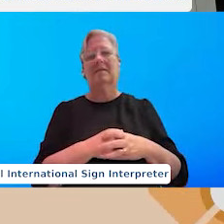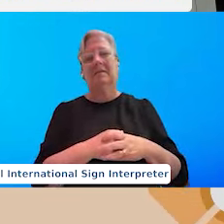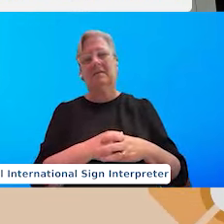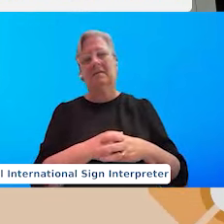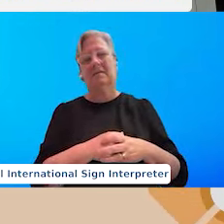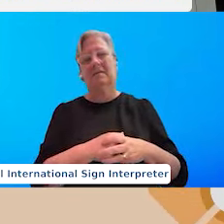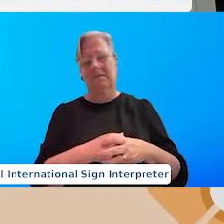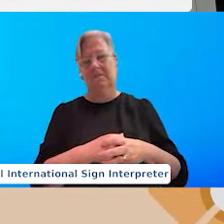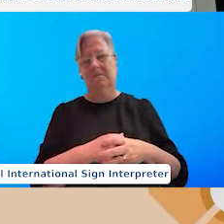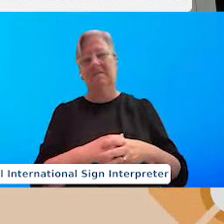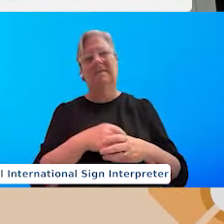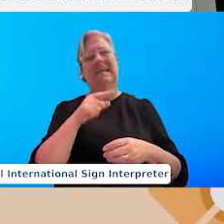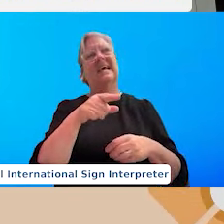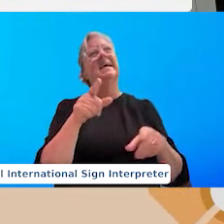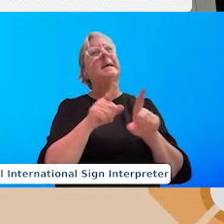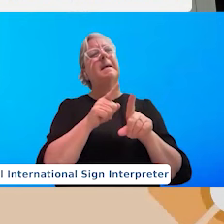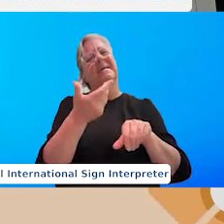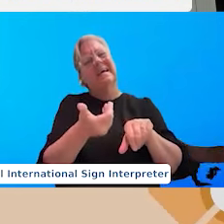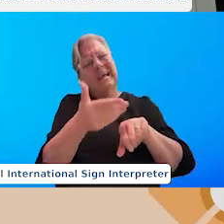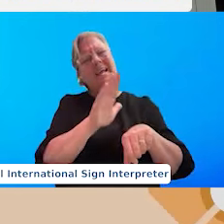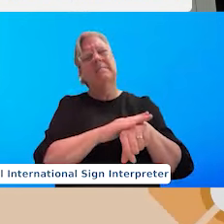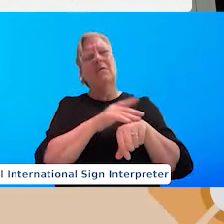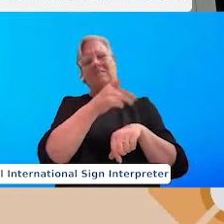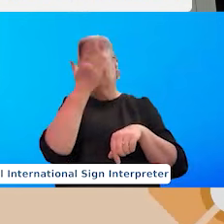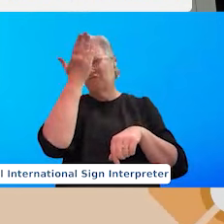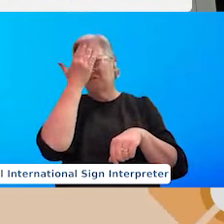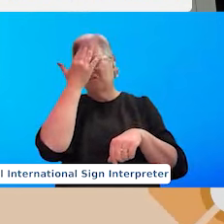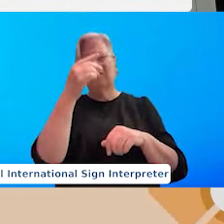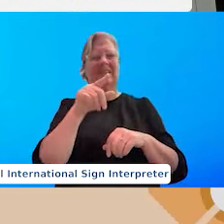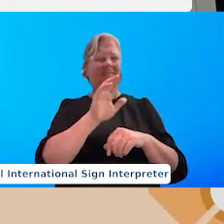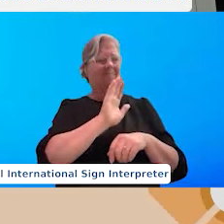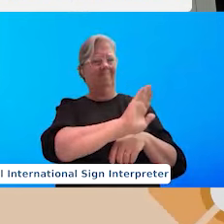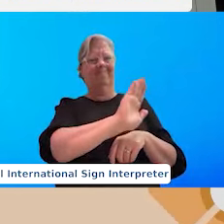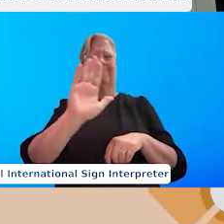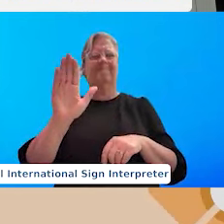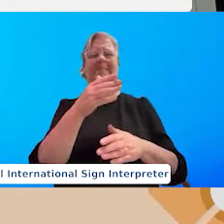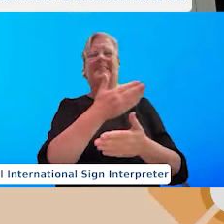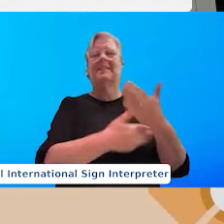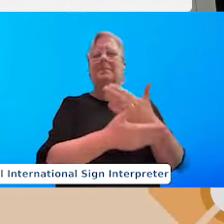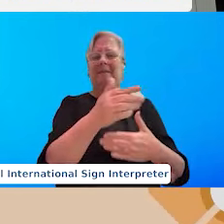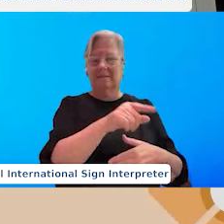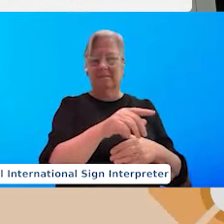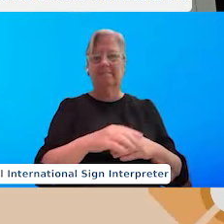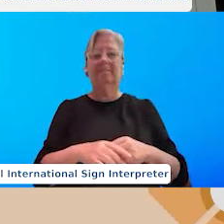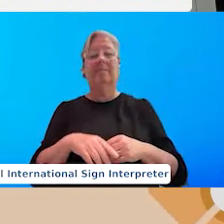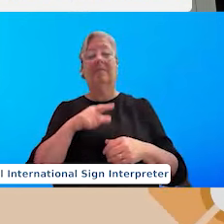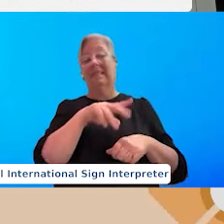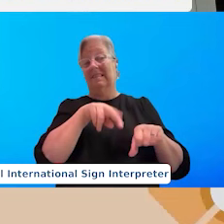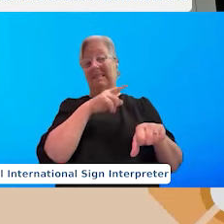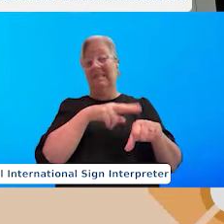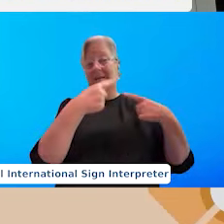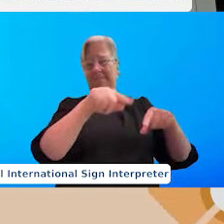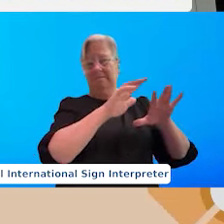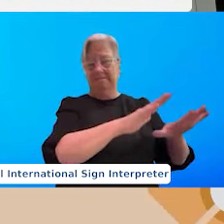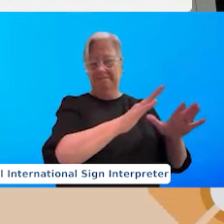also there are representatives of national OPDs in this board, national